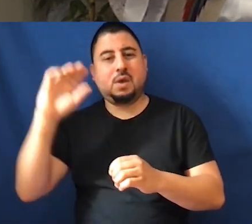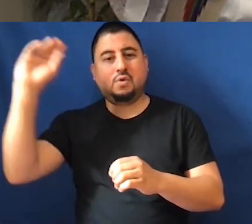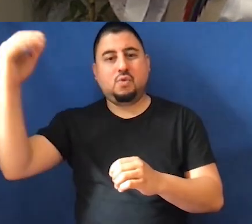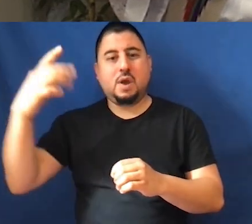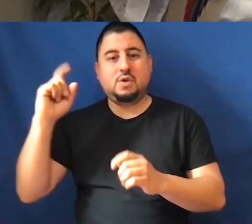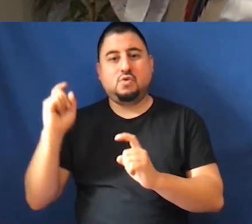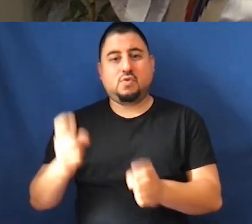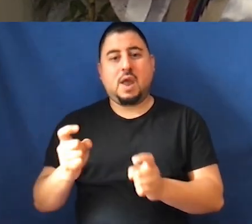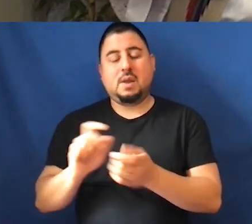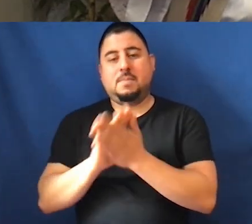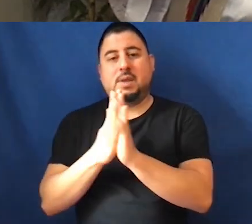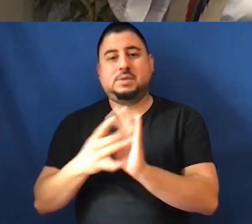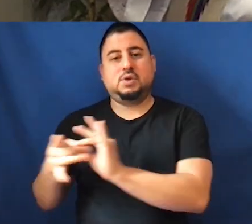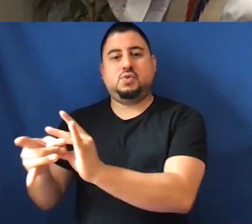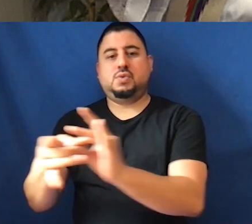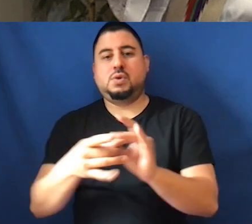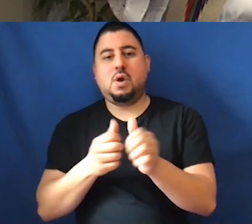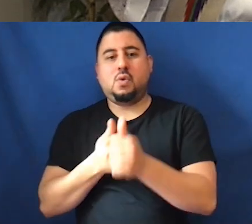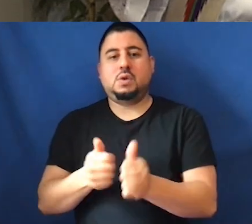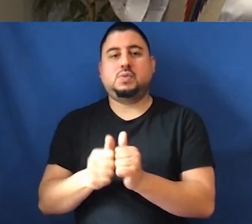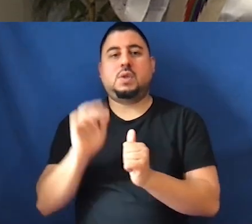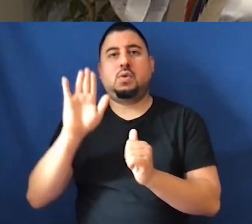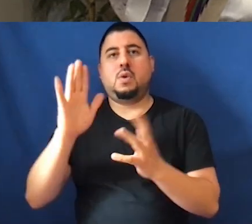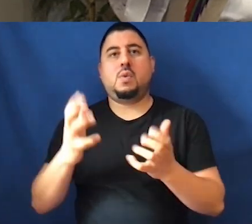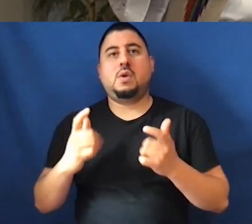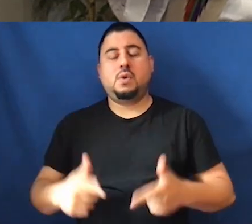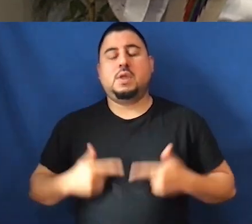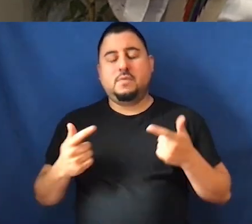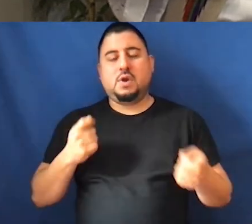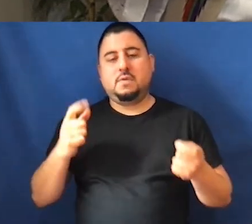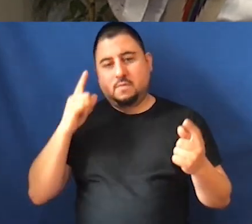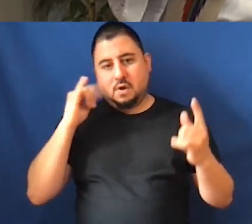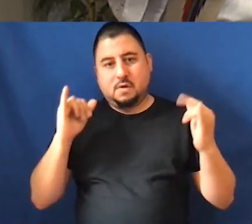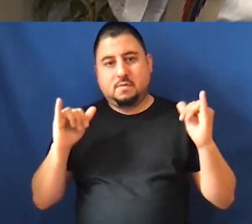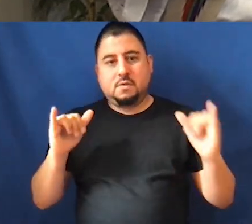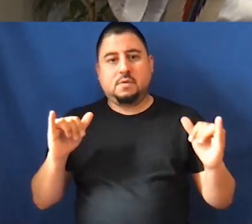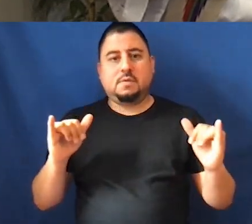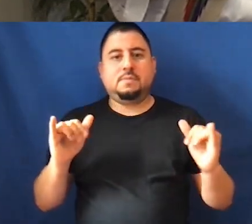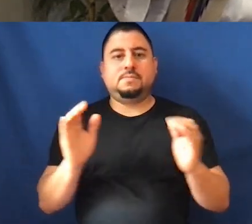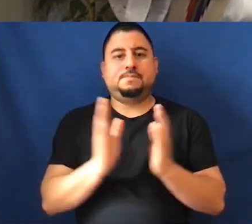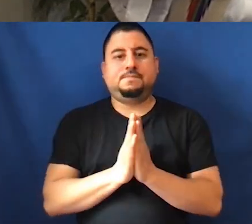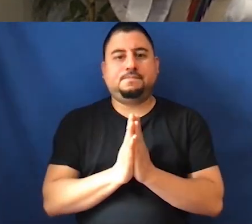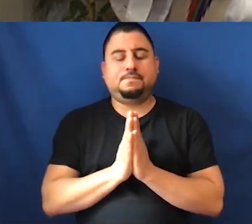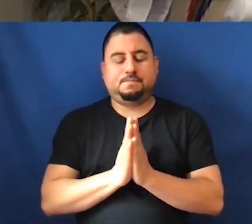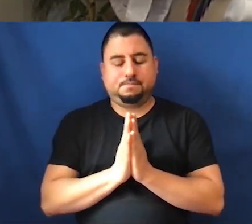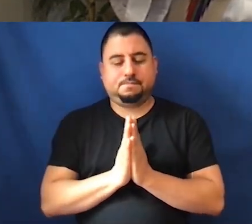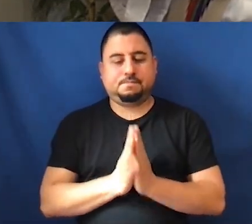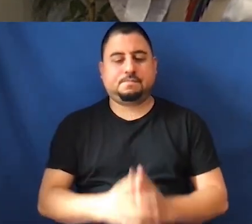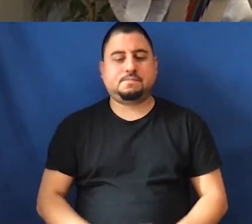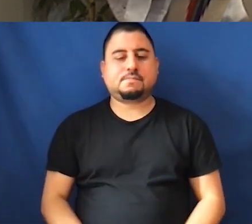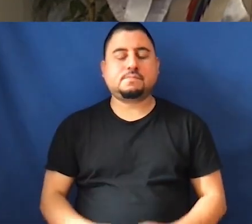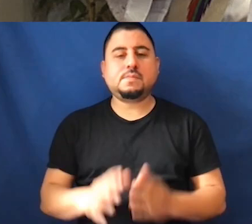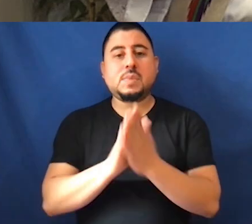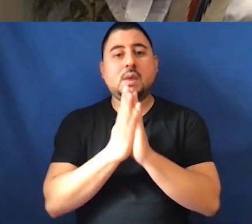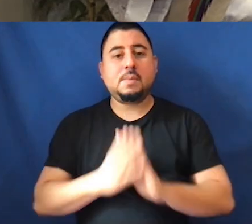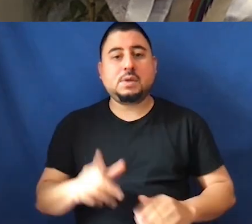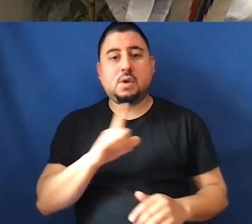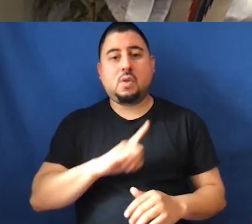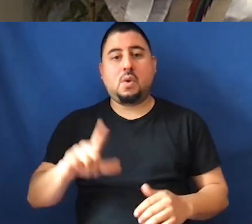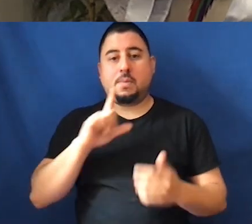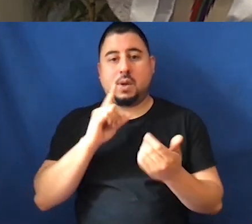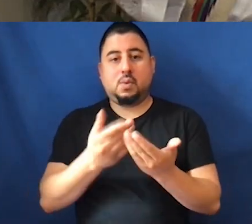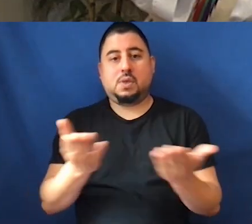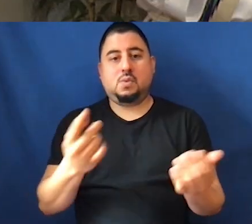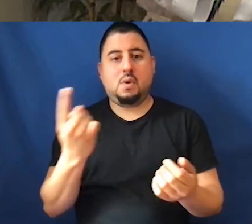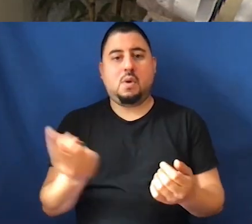graciously grant her peace and unity in accordance with your will, who live and reign forever and ever. Amen. The peace of the Lord be